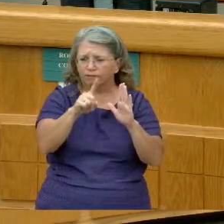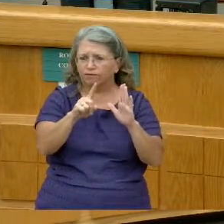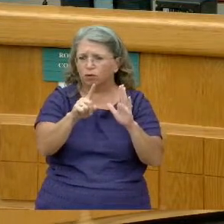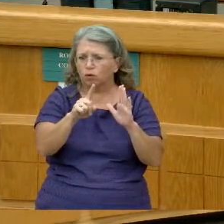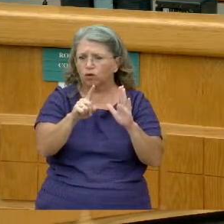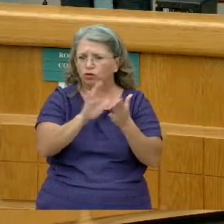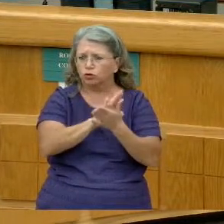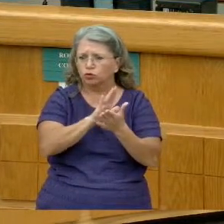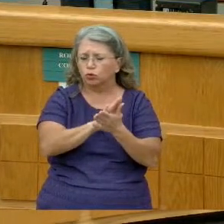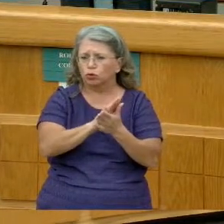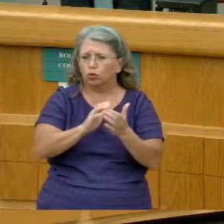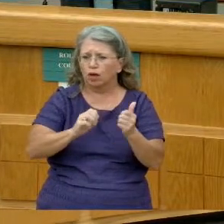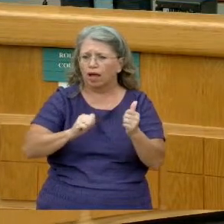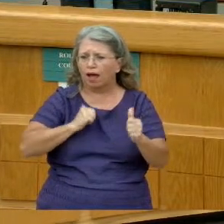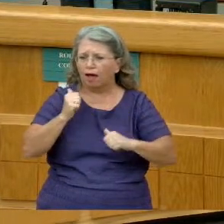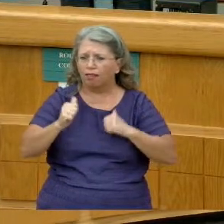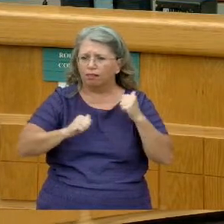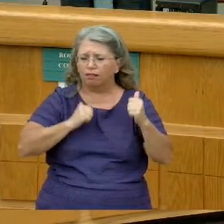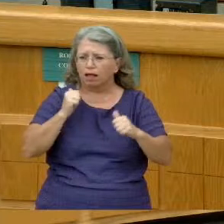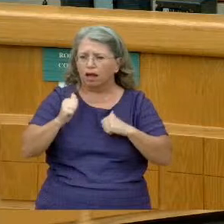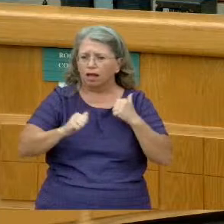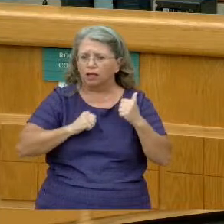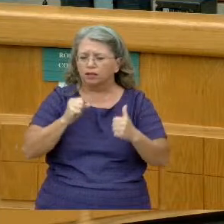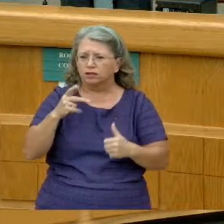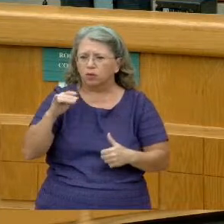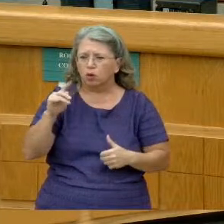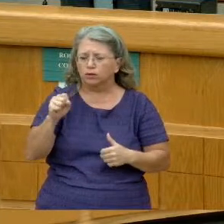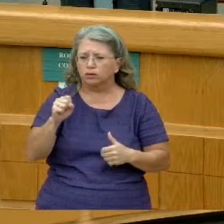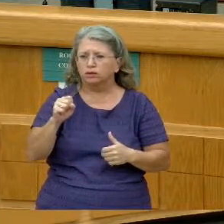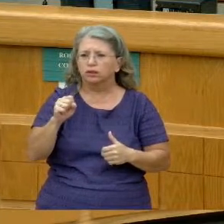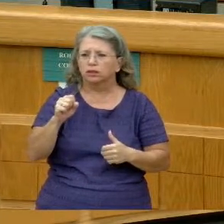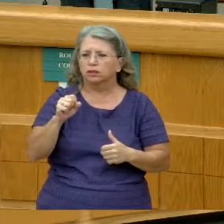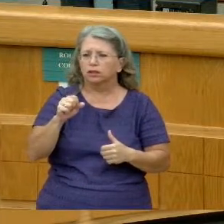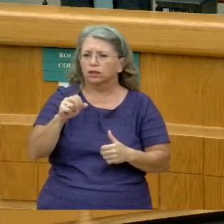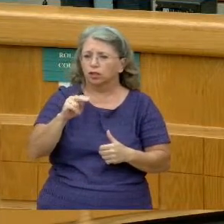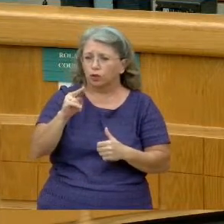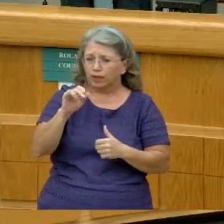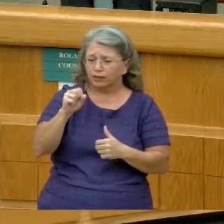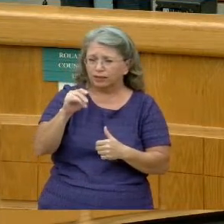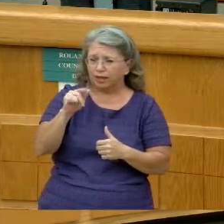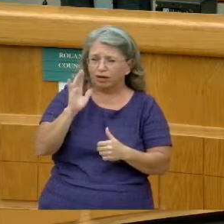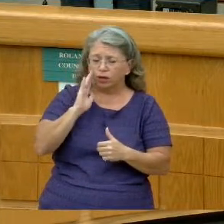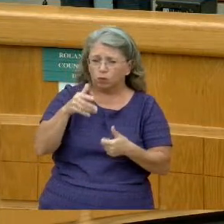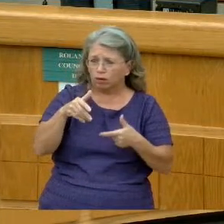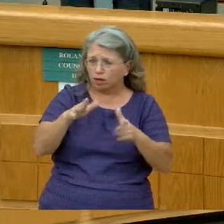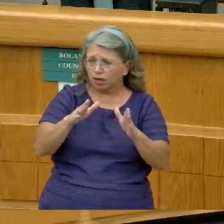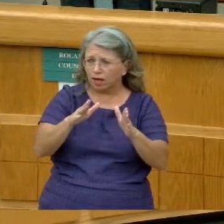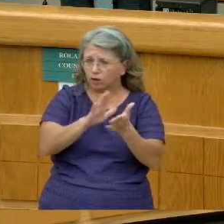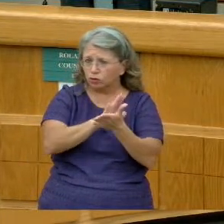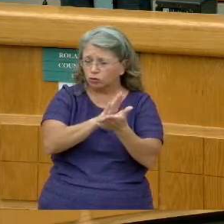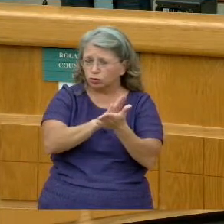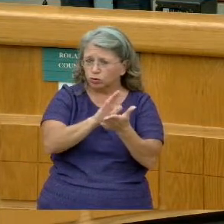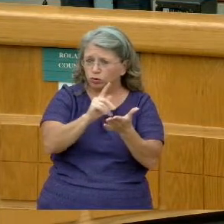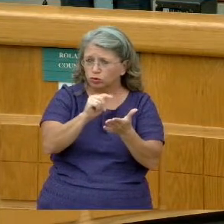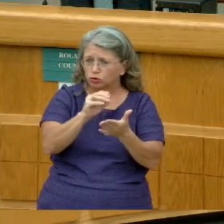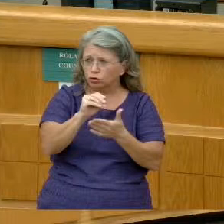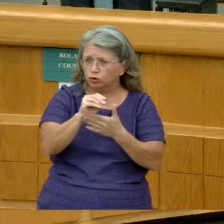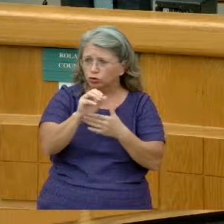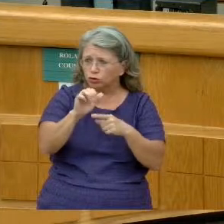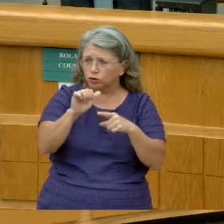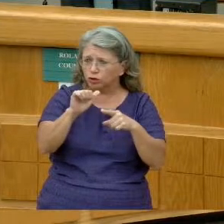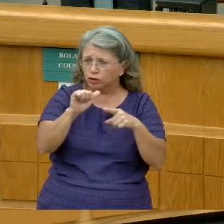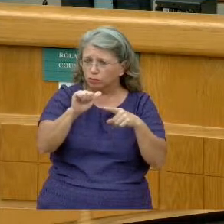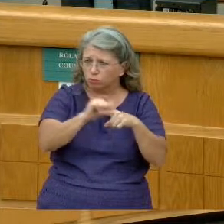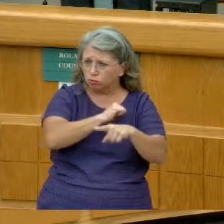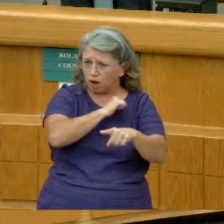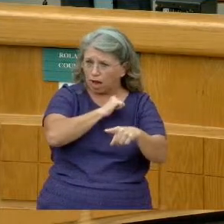Will Nueces County allow schools to practice and have games in August, even if schools are not in